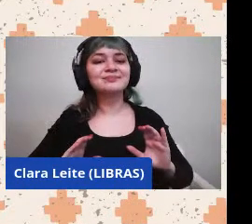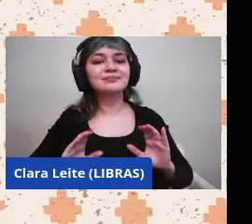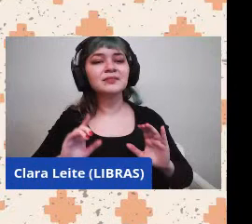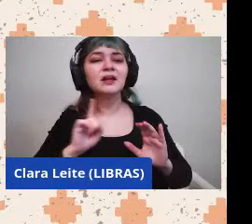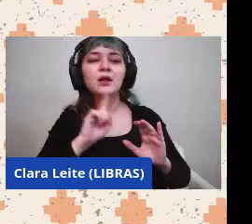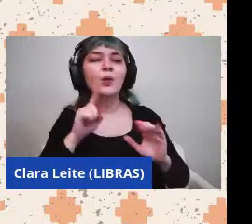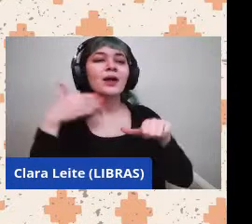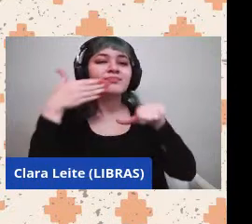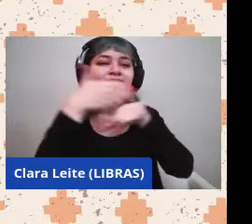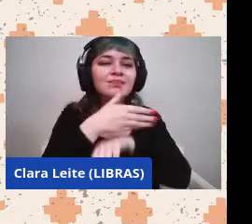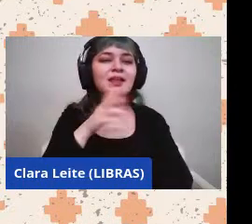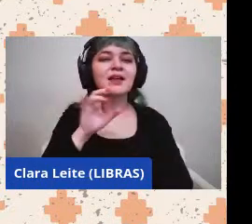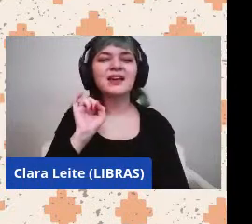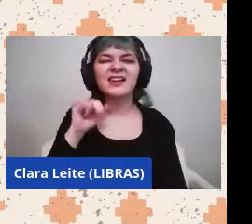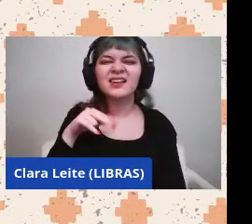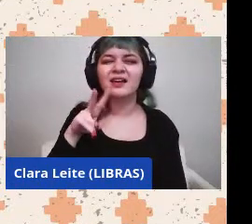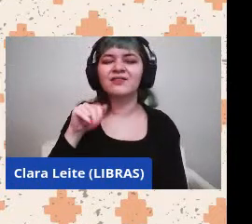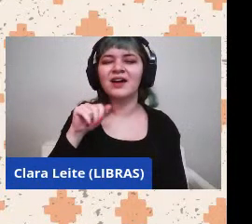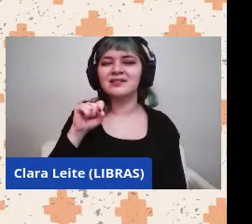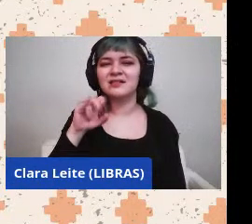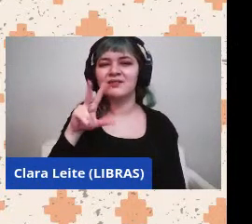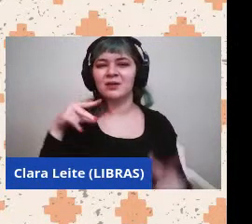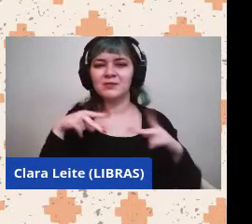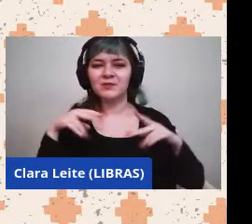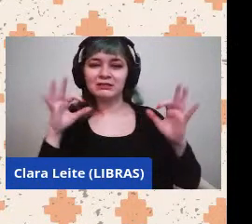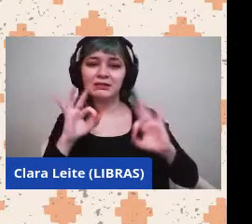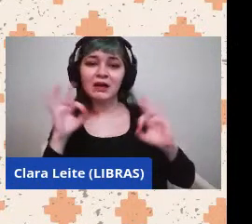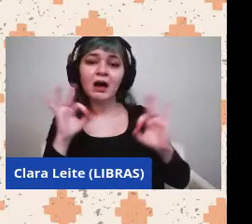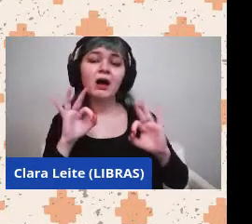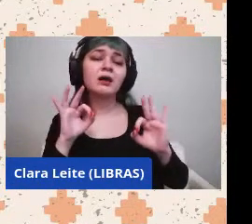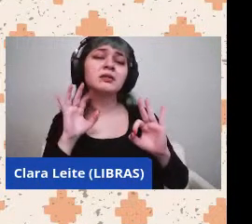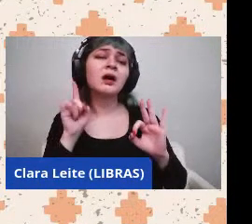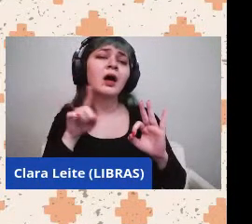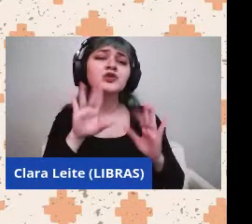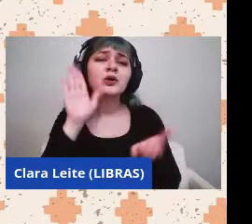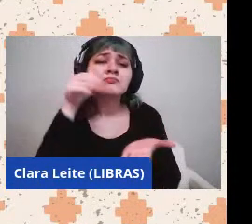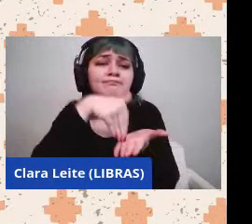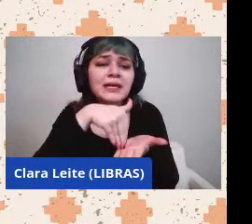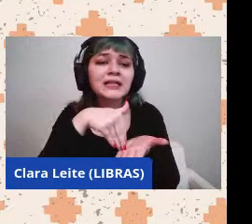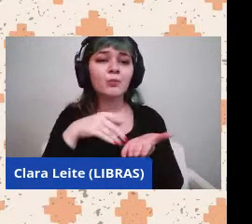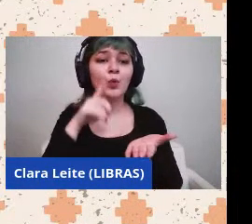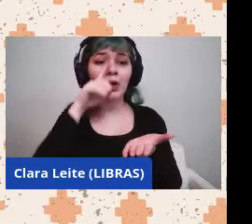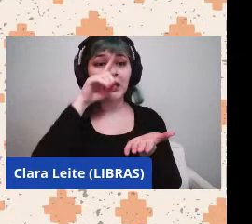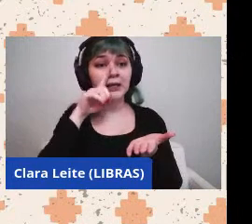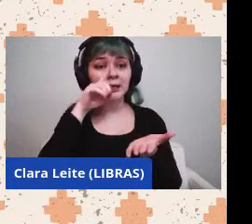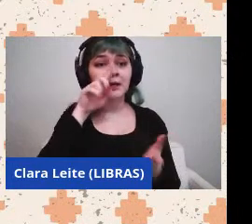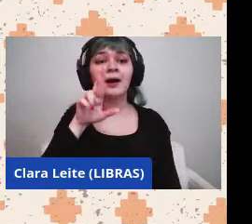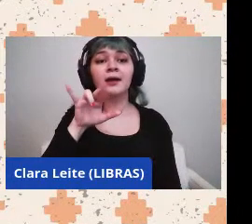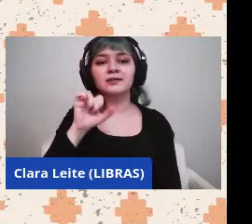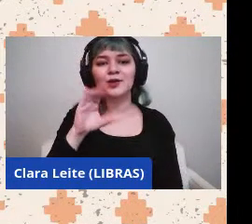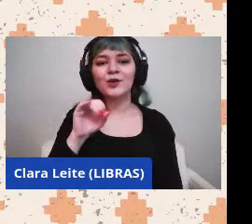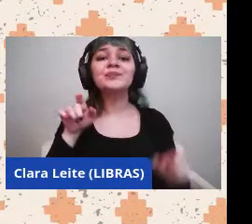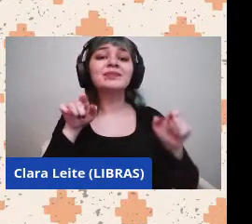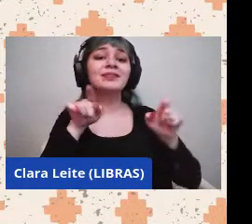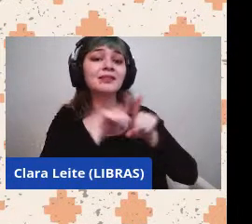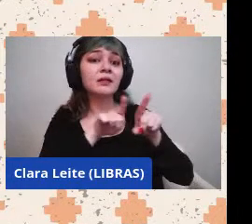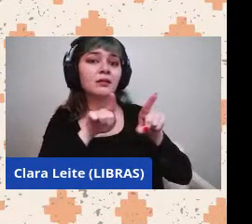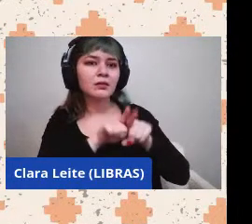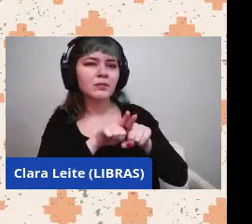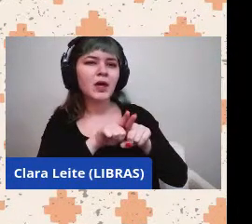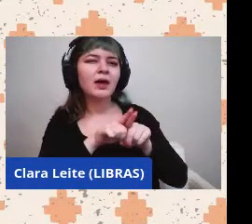non-invasive and involve no more than minimal risk. Also,